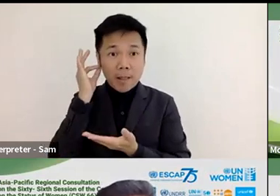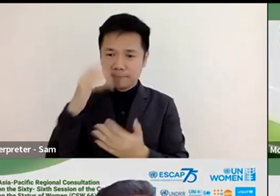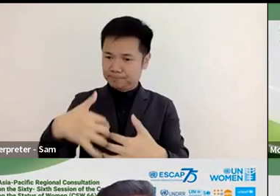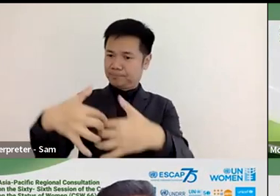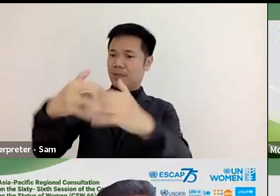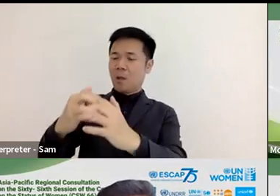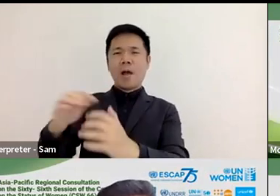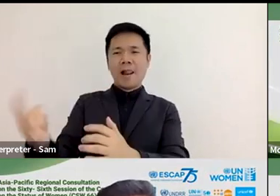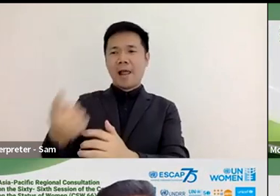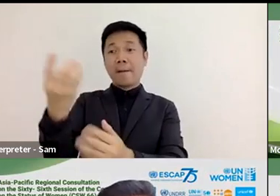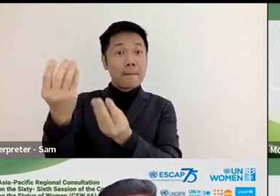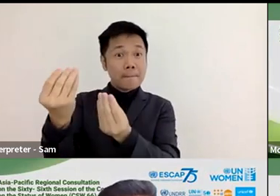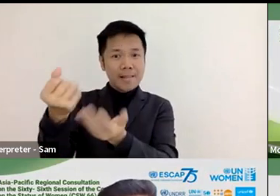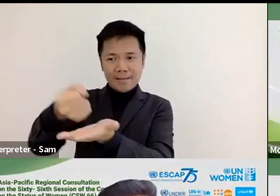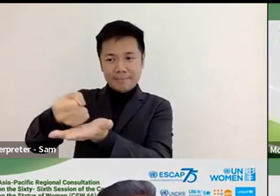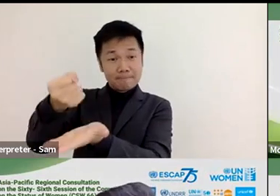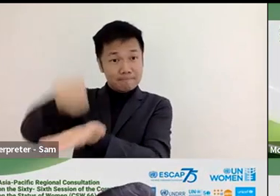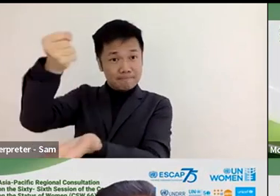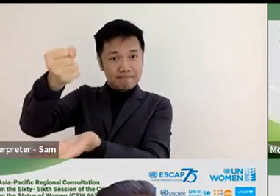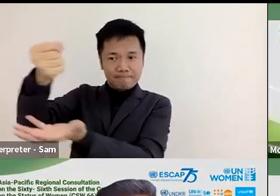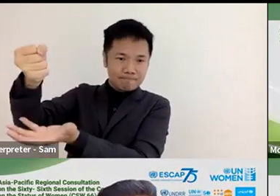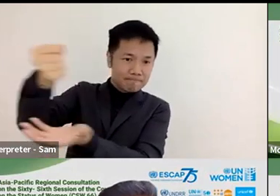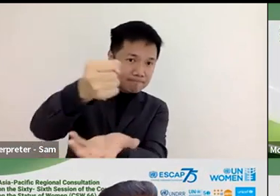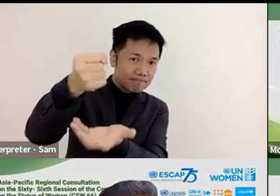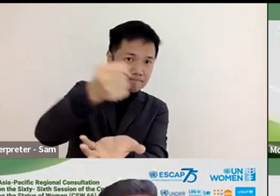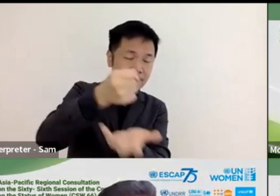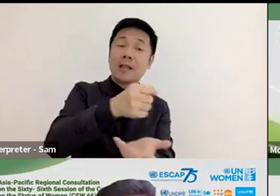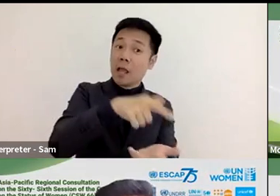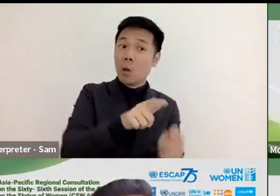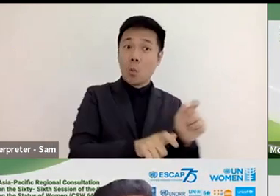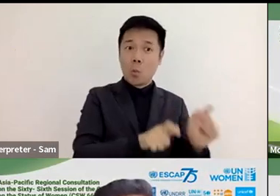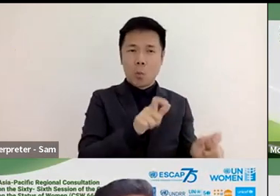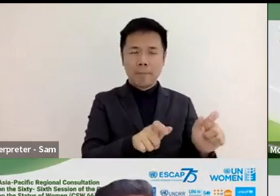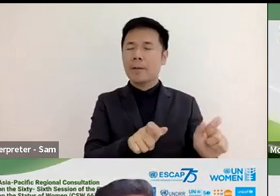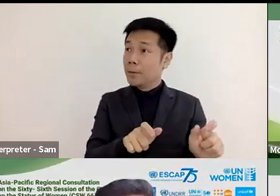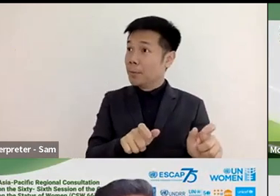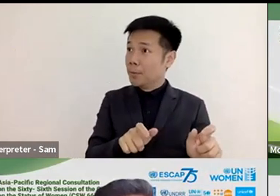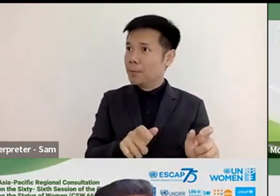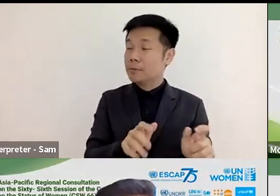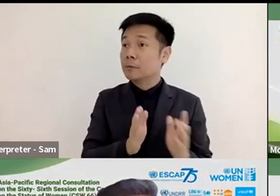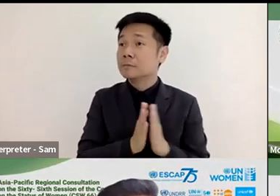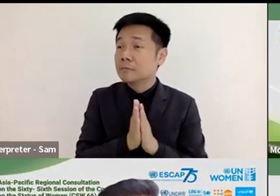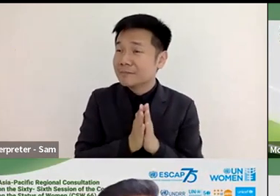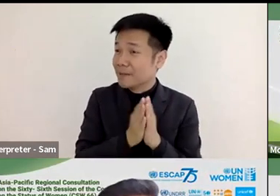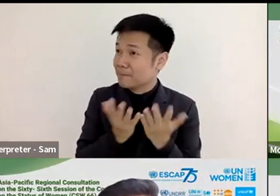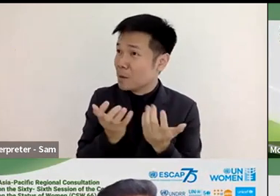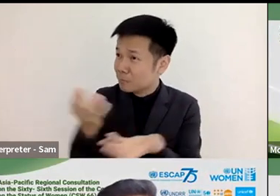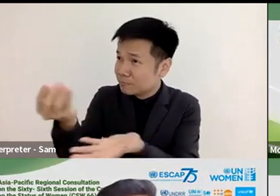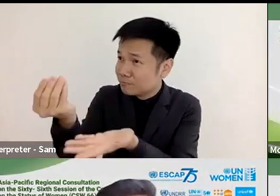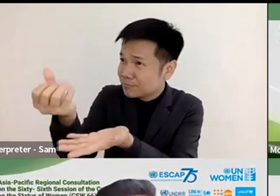loan program, and after its success, quite a lot of women interested and they want to borrow the